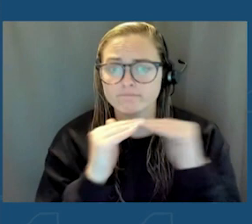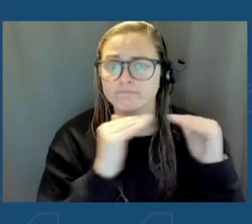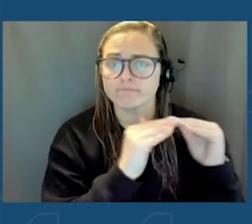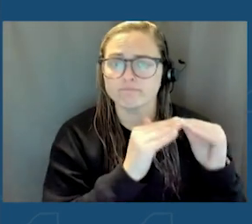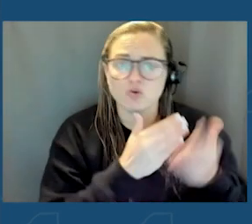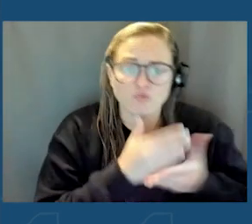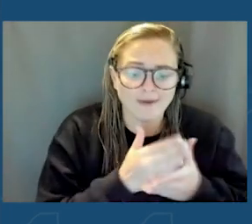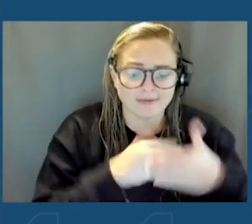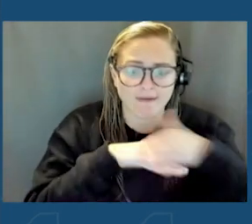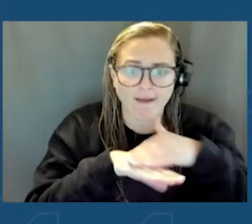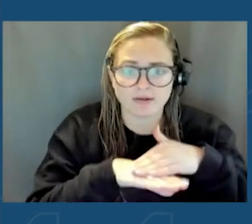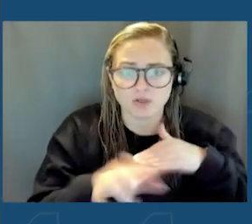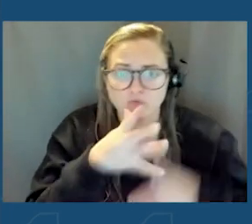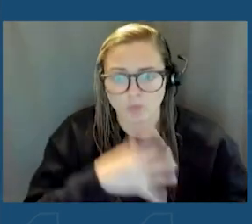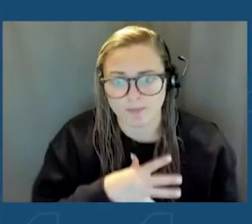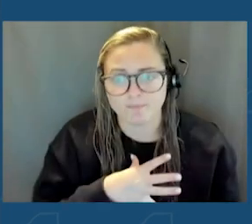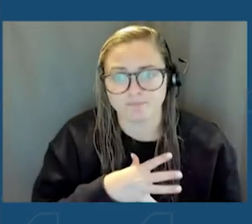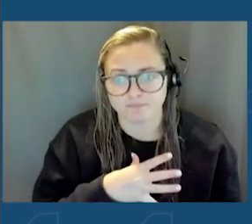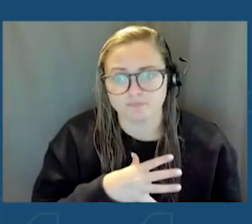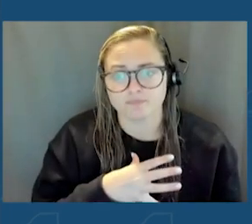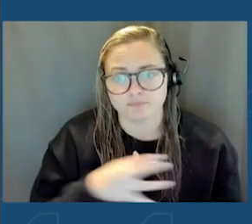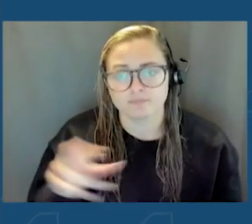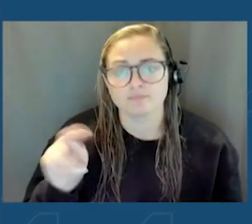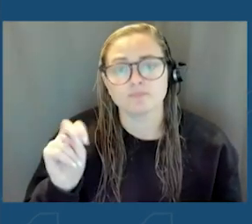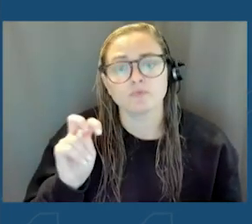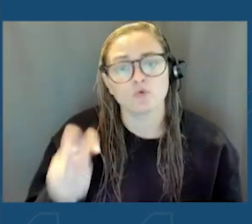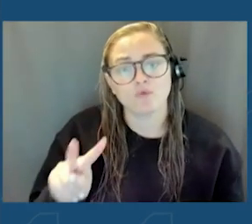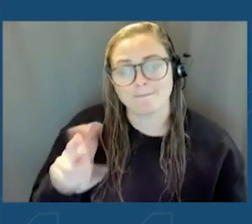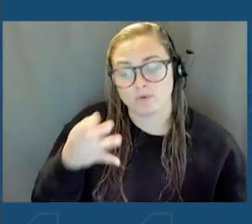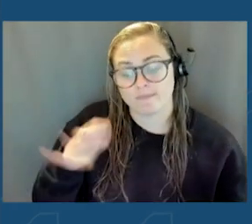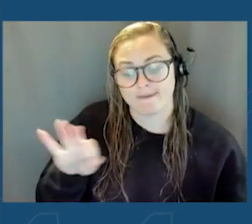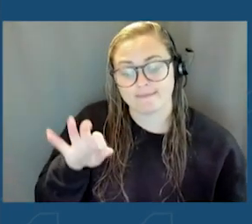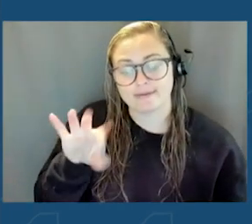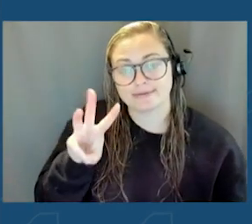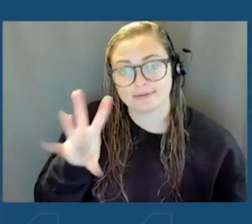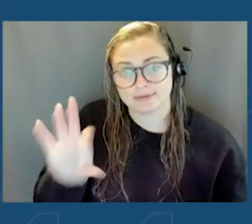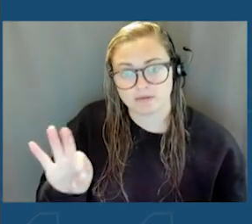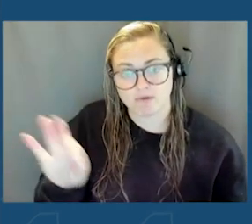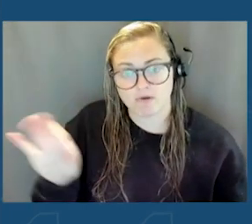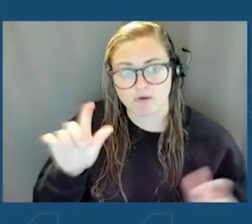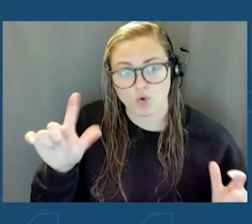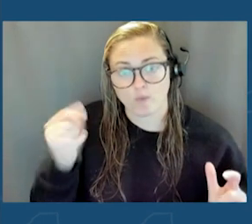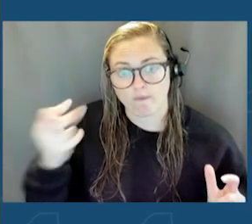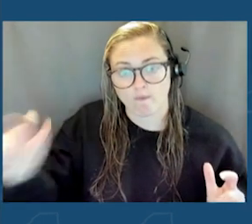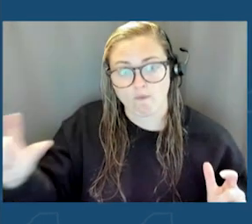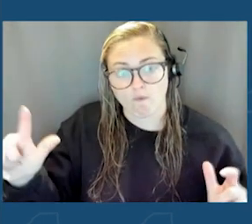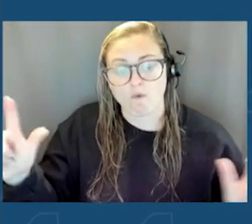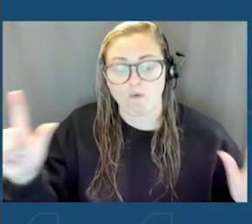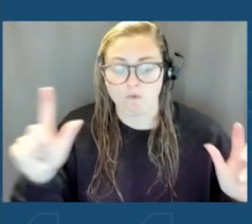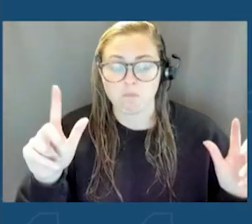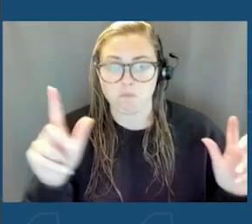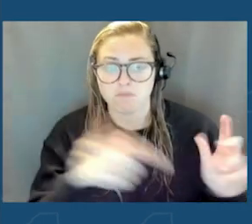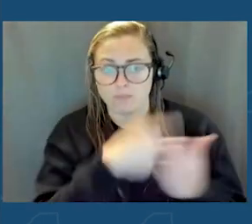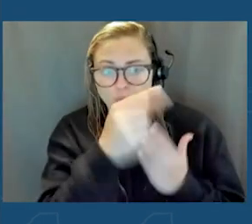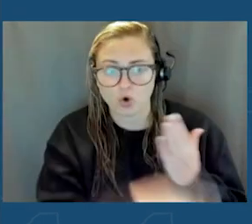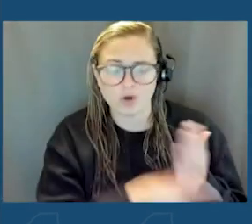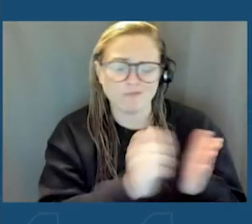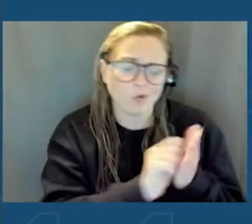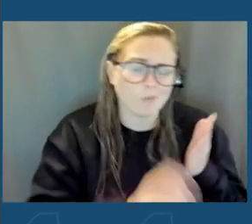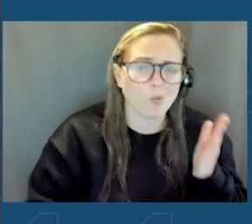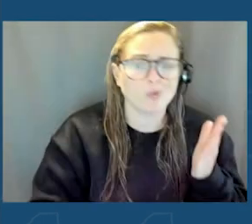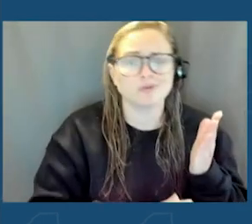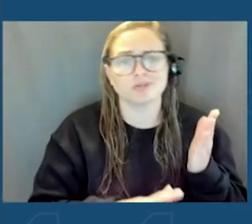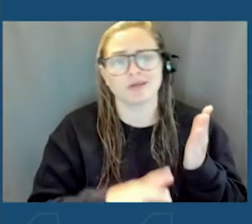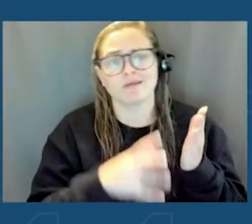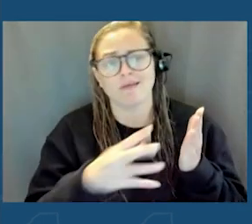women. In November of 1969, a Great Hall program on abortion and birth control was scheduled to feature 2